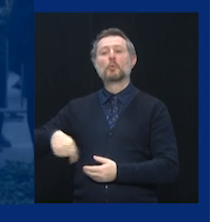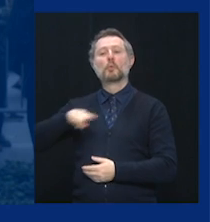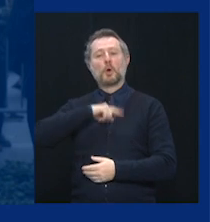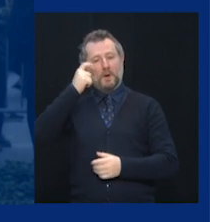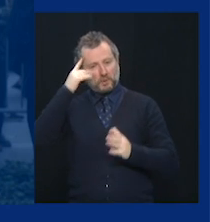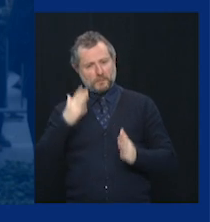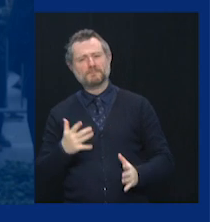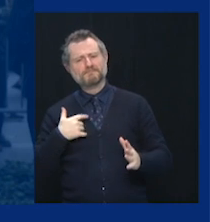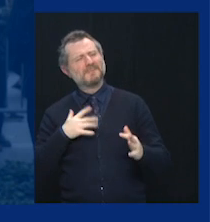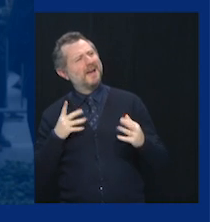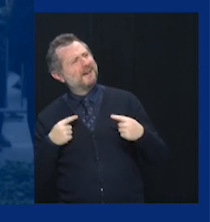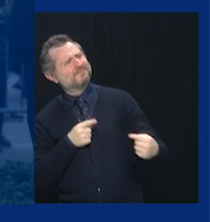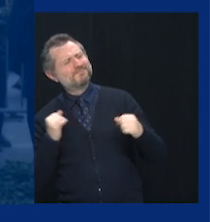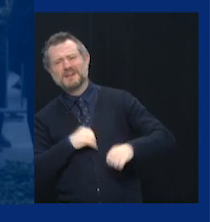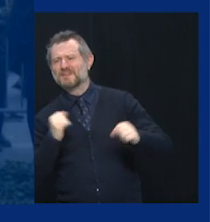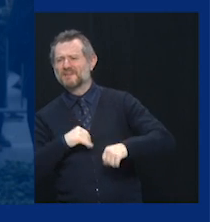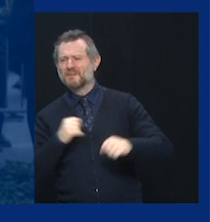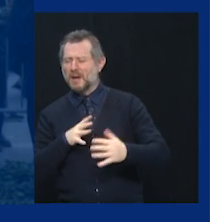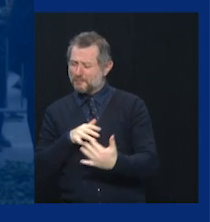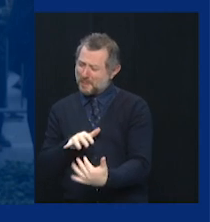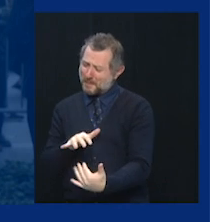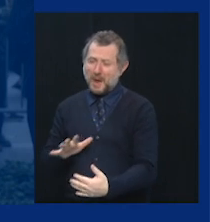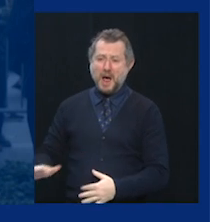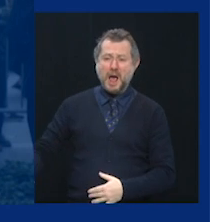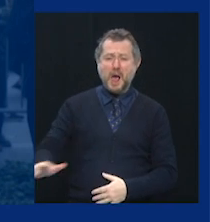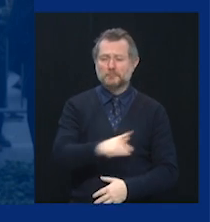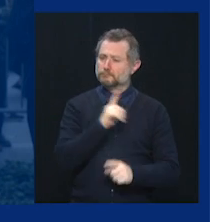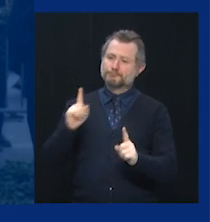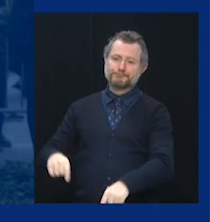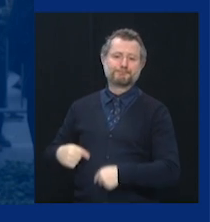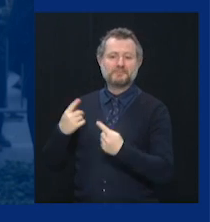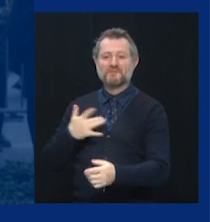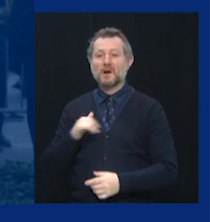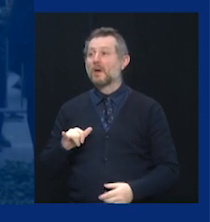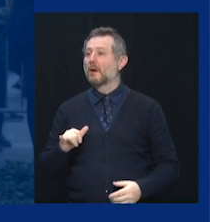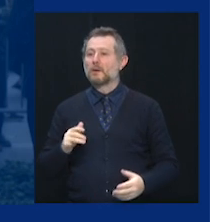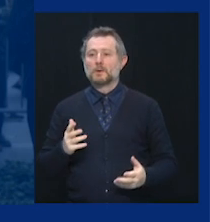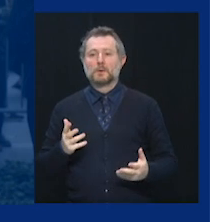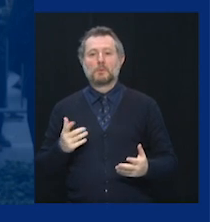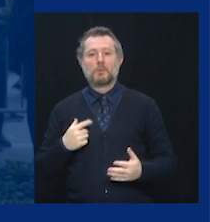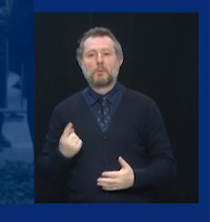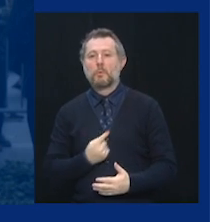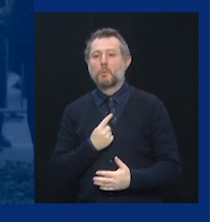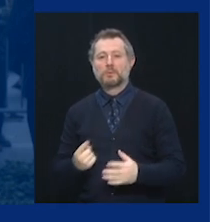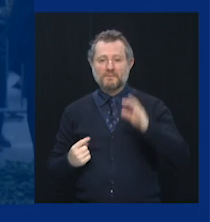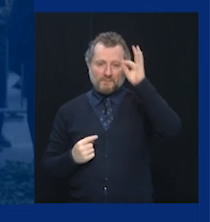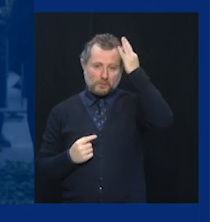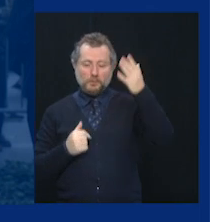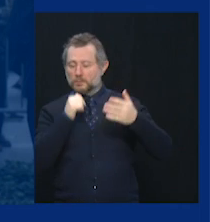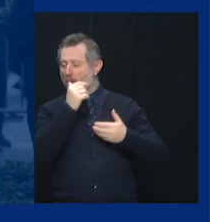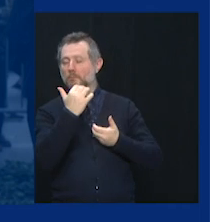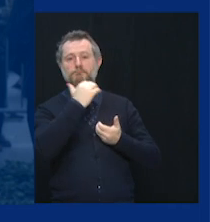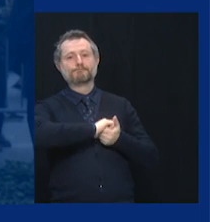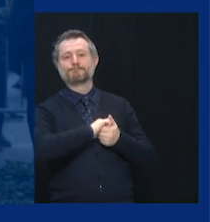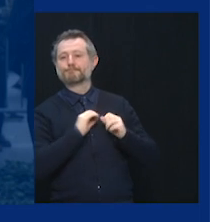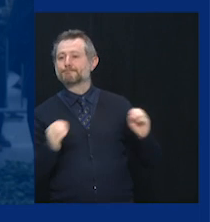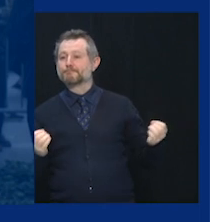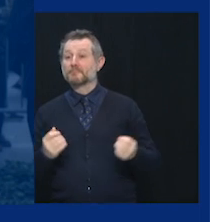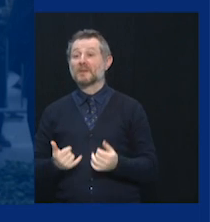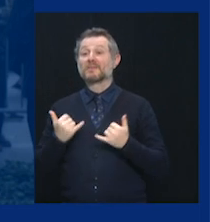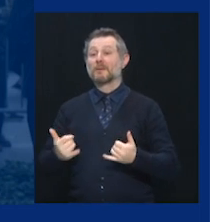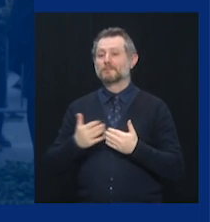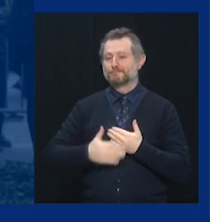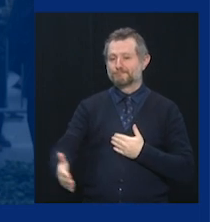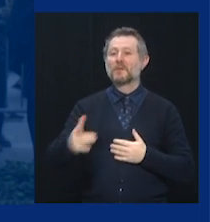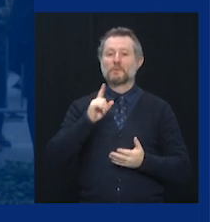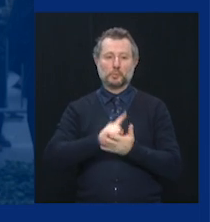We felt like we've been battling it on our own, but we're going to have a weekly meeting with Mr. Zients, hear